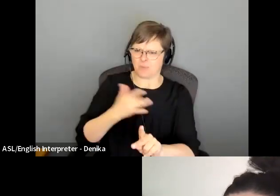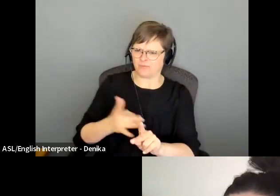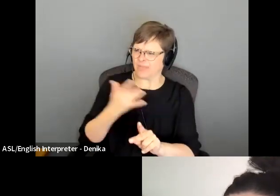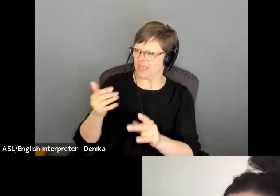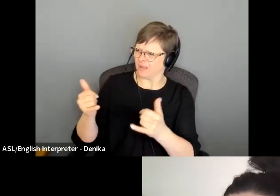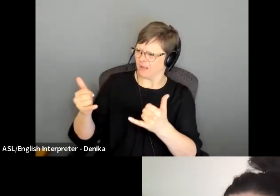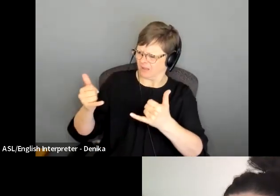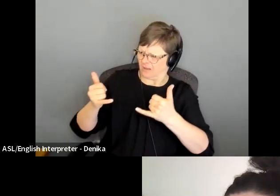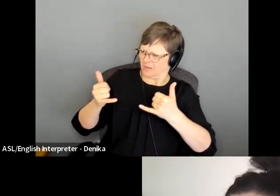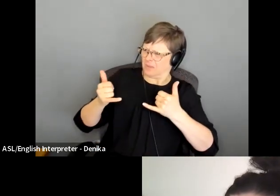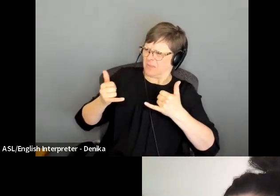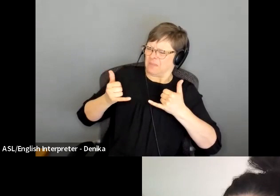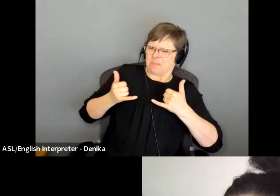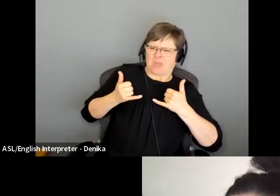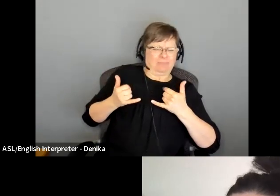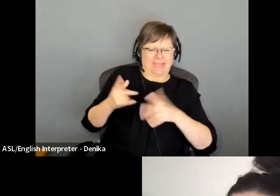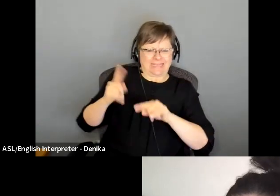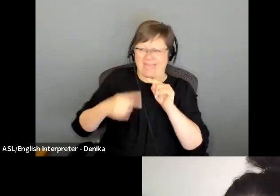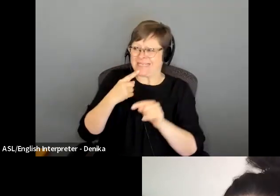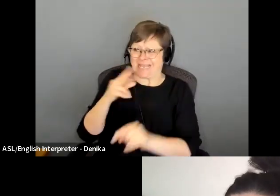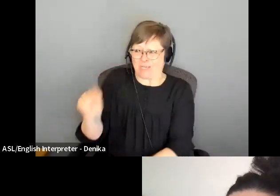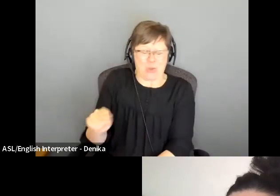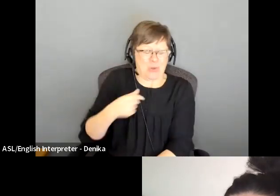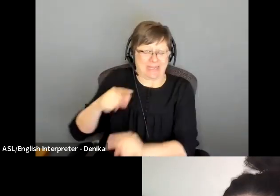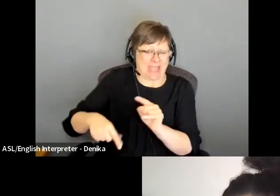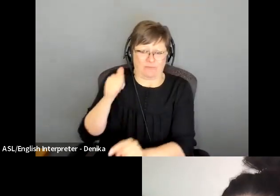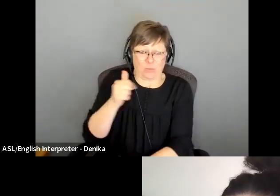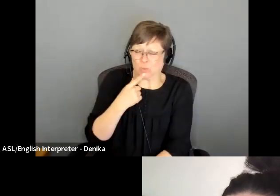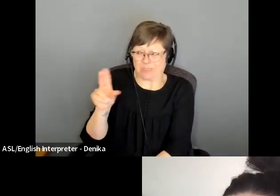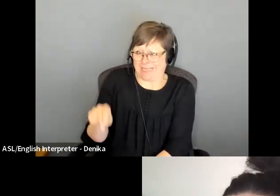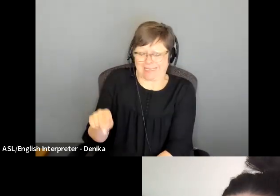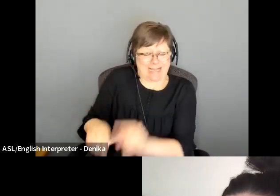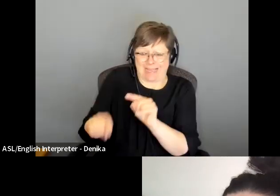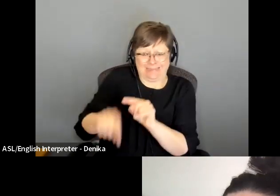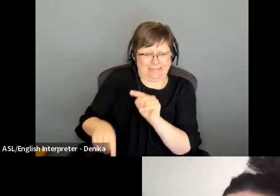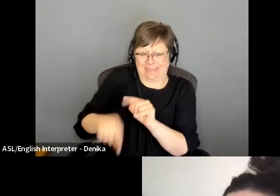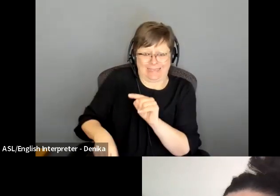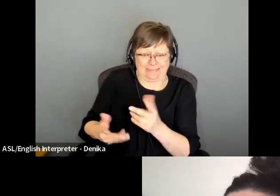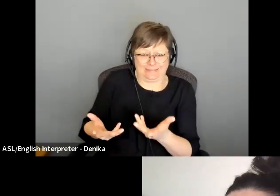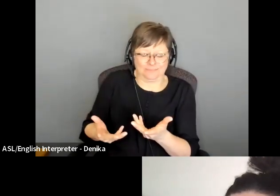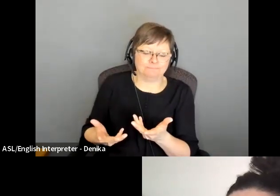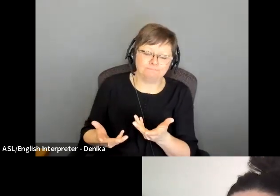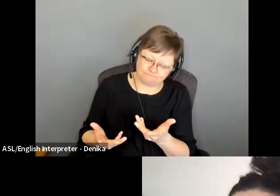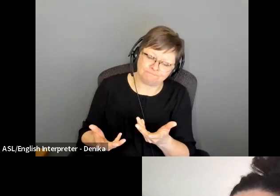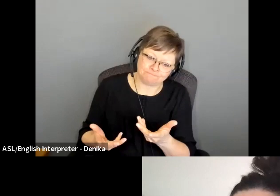compromised, where it's hard to say no, where it's hard to refuse what other folks are offering or asking.